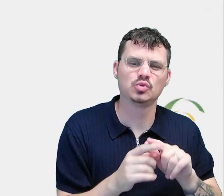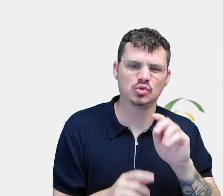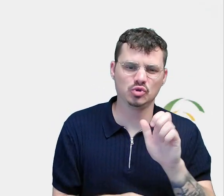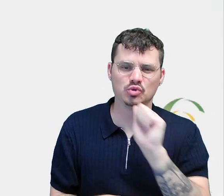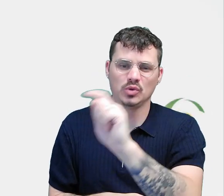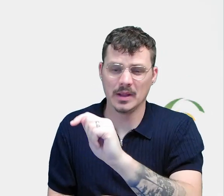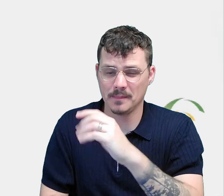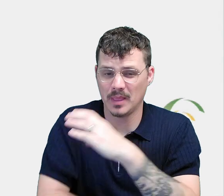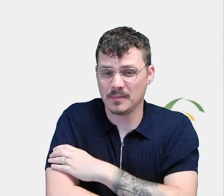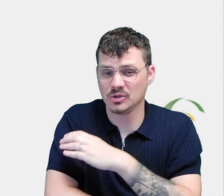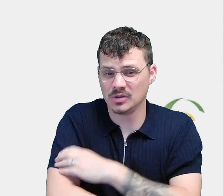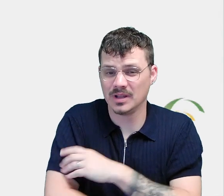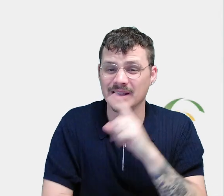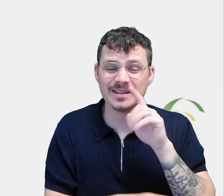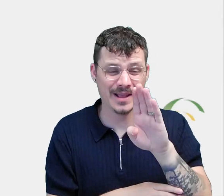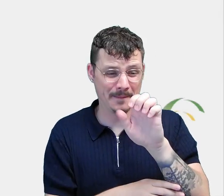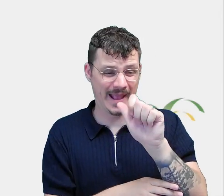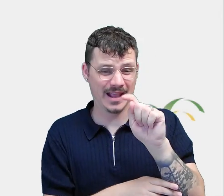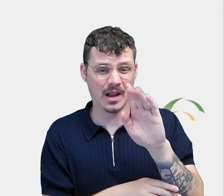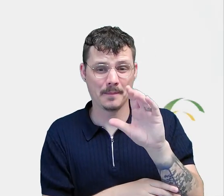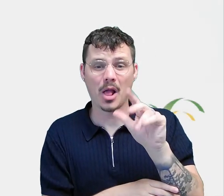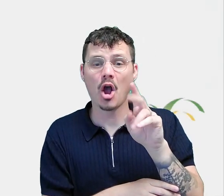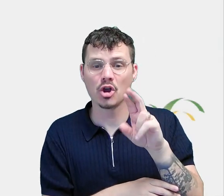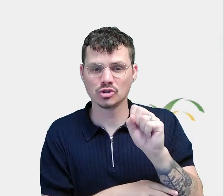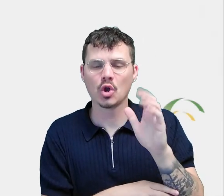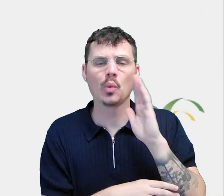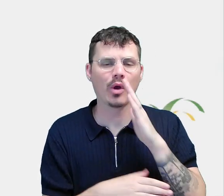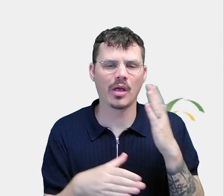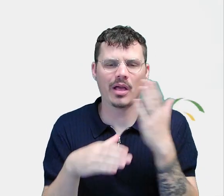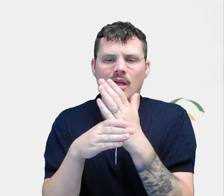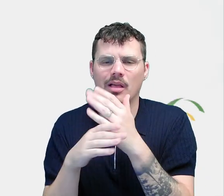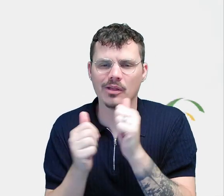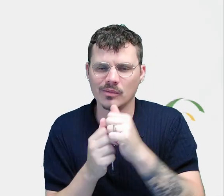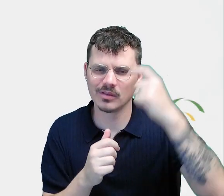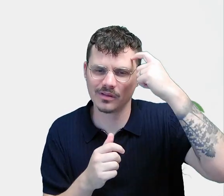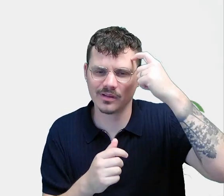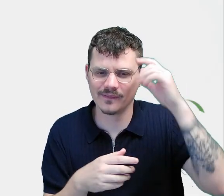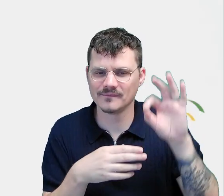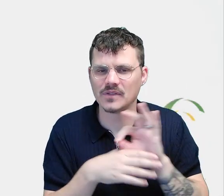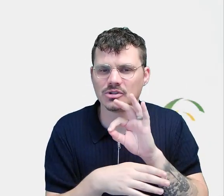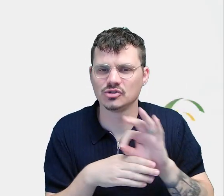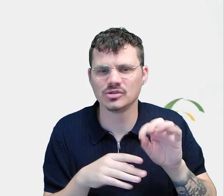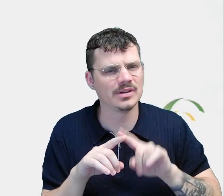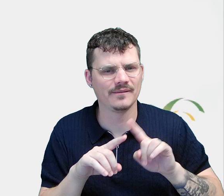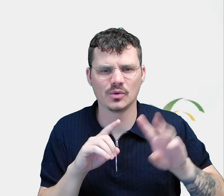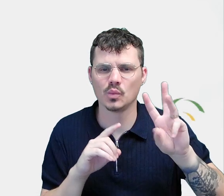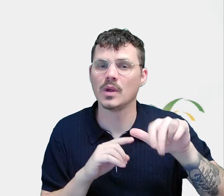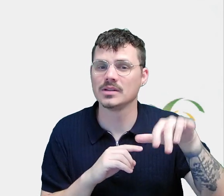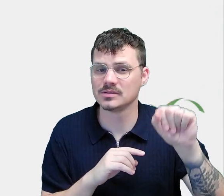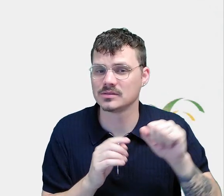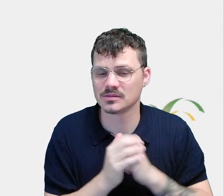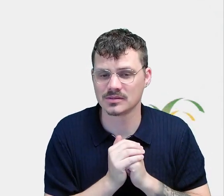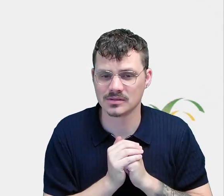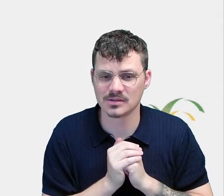pressure, because the beta blockers interfere with cognitive function in all kinds of different ways.